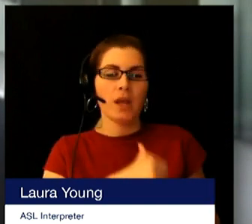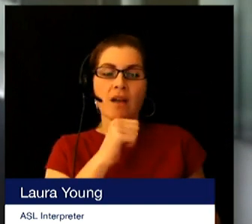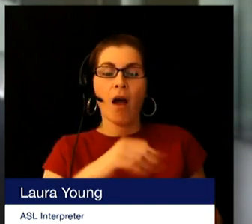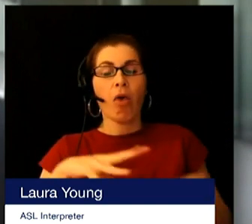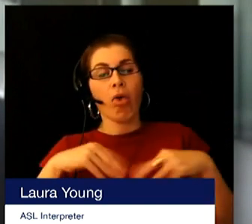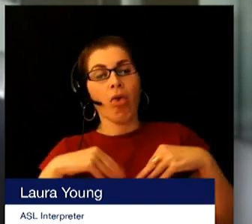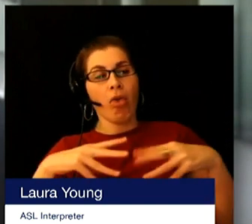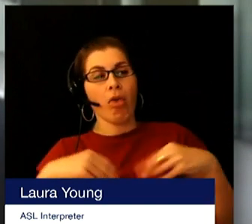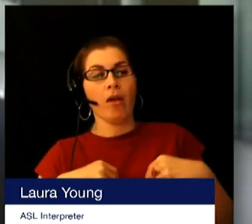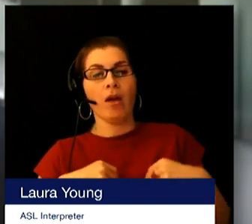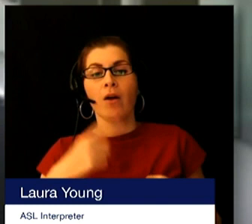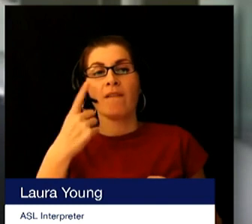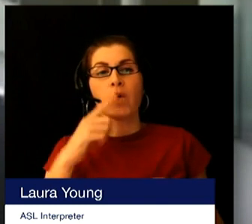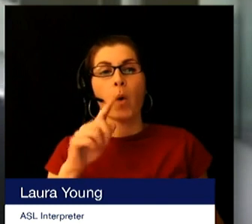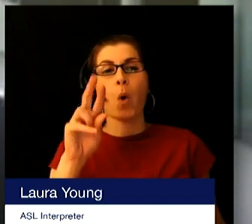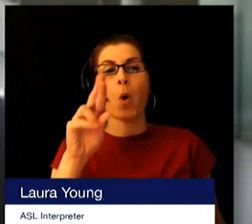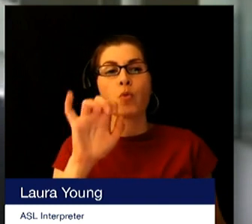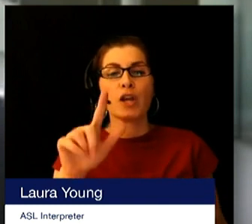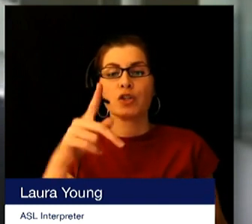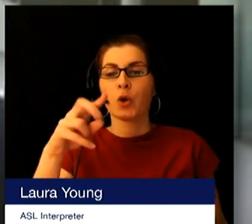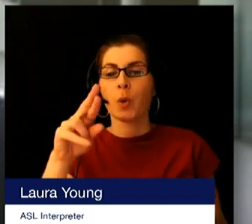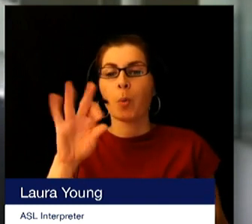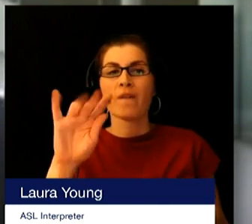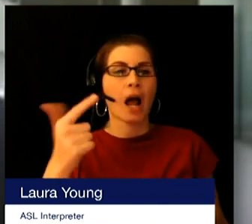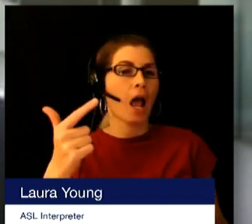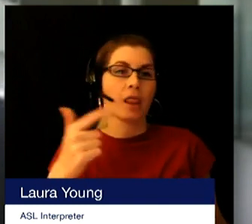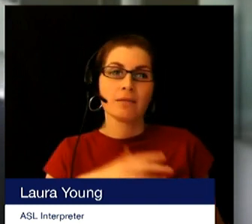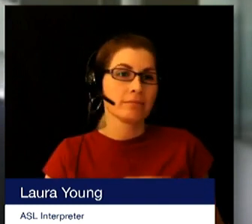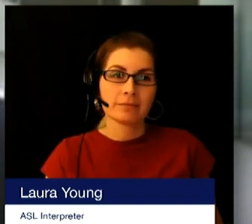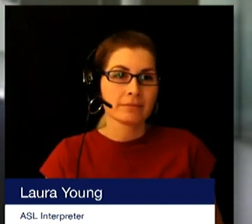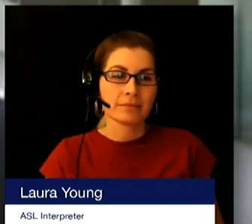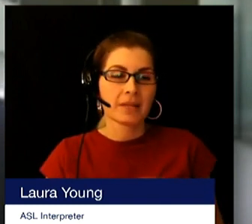racial profiling, stop and frisk style tactics, or